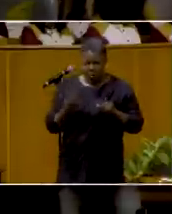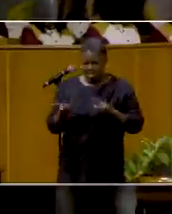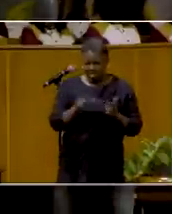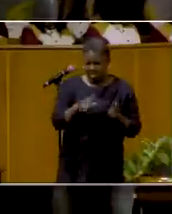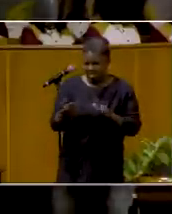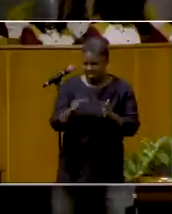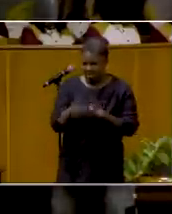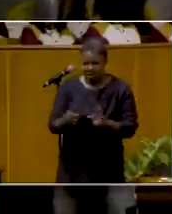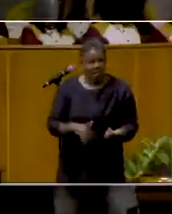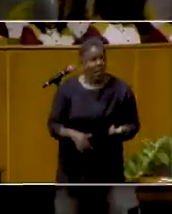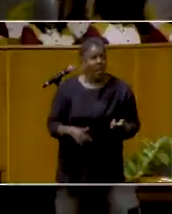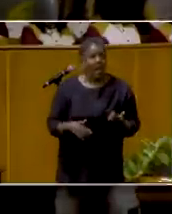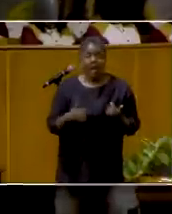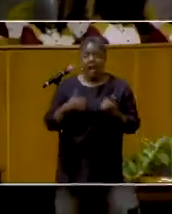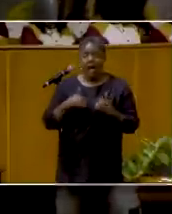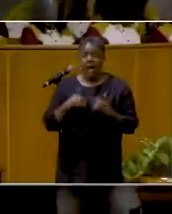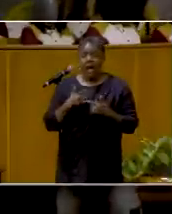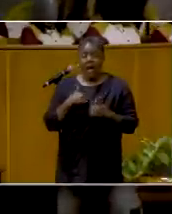I'm